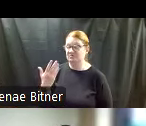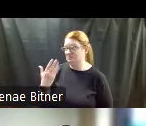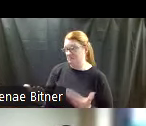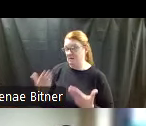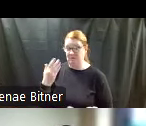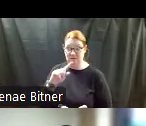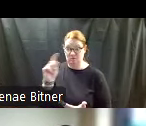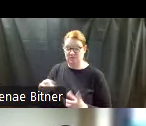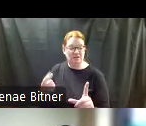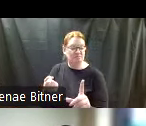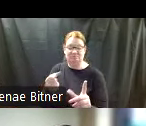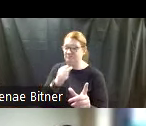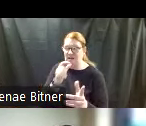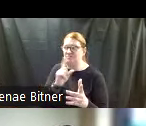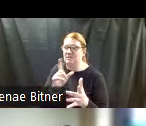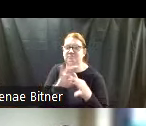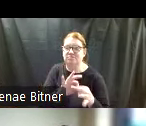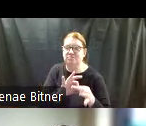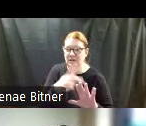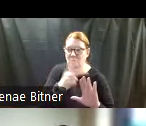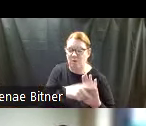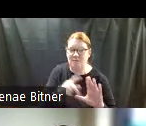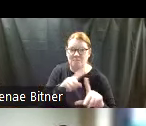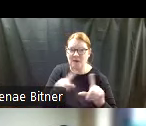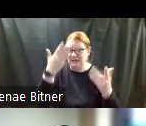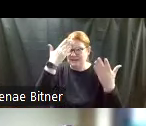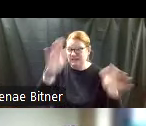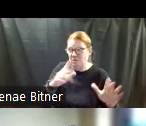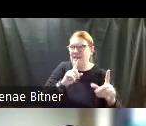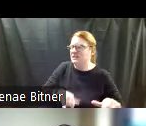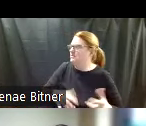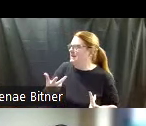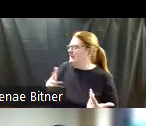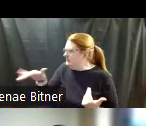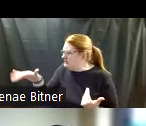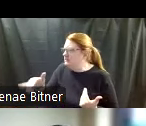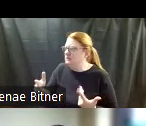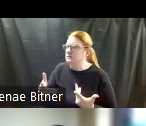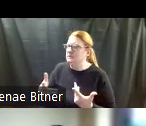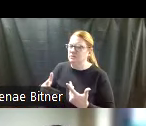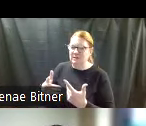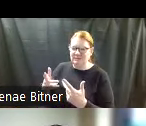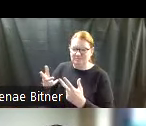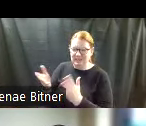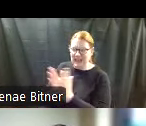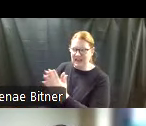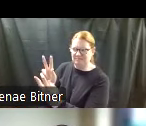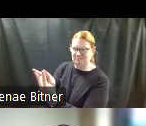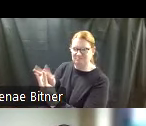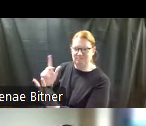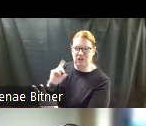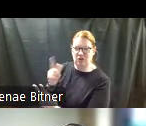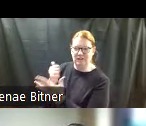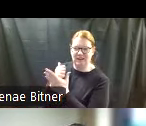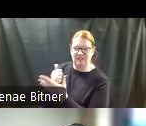program. But we didn't know where to go. So we'd ask early intervention, we'd ask Denise. That was kind of what happened.